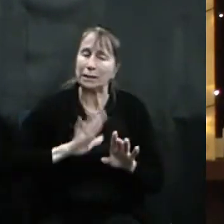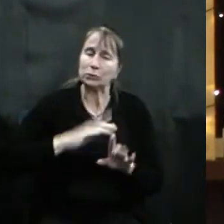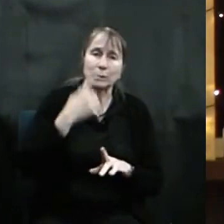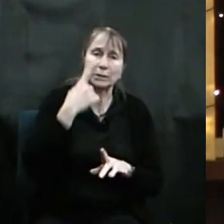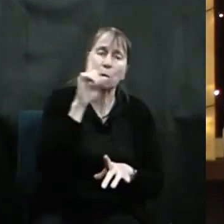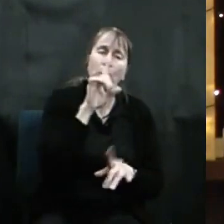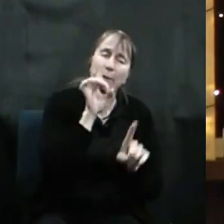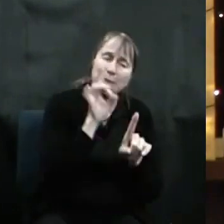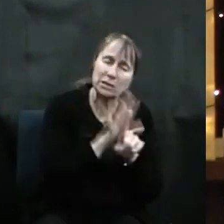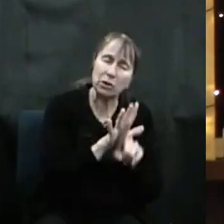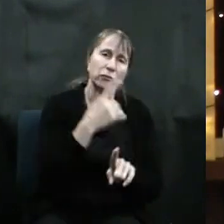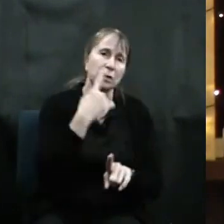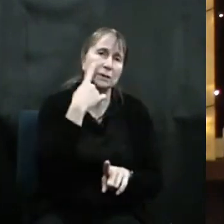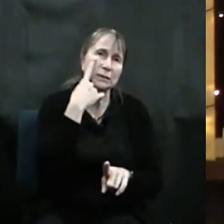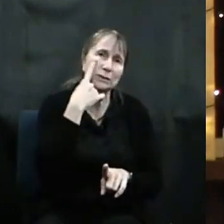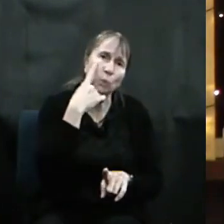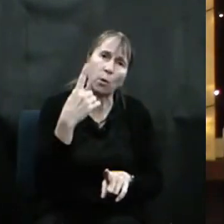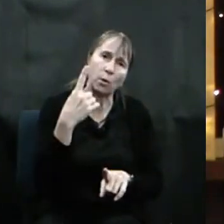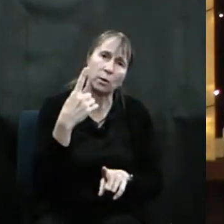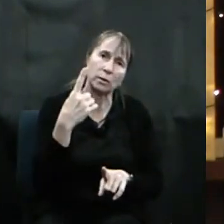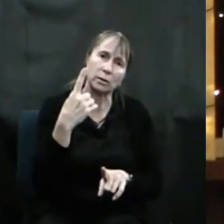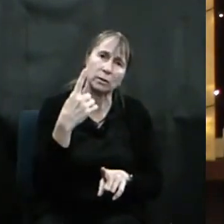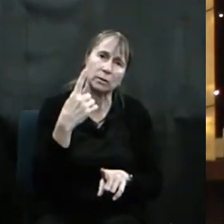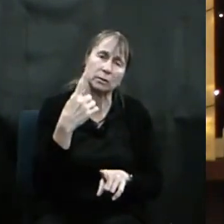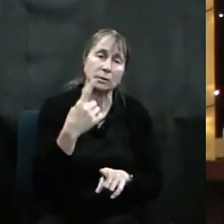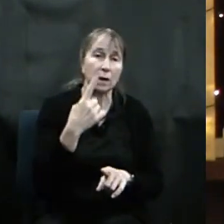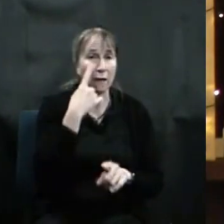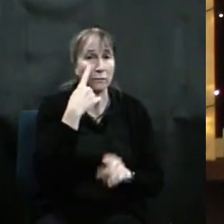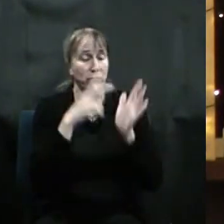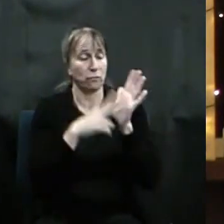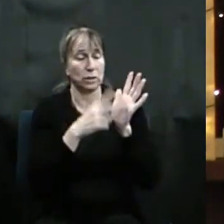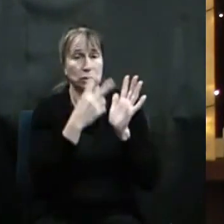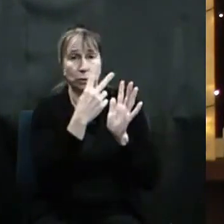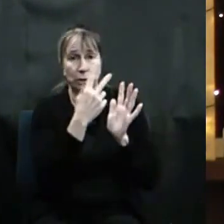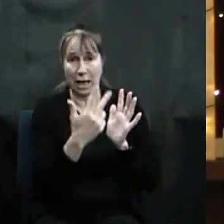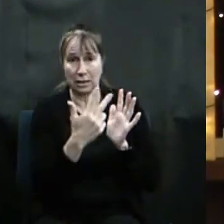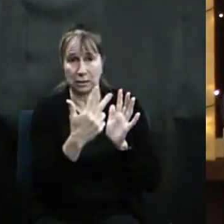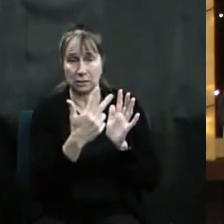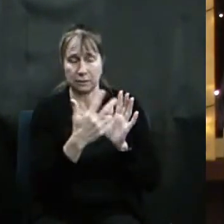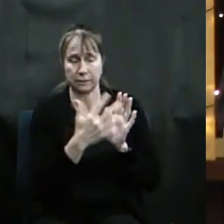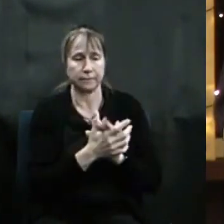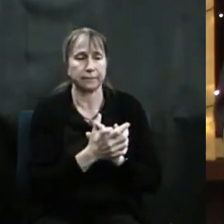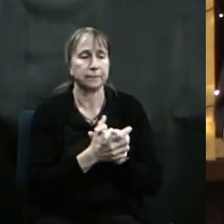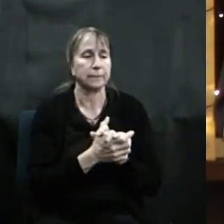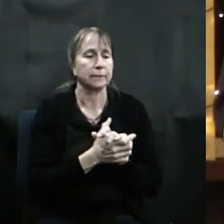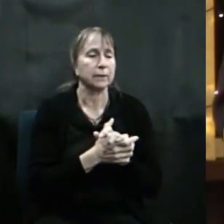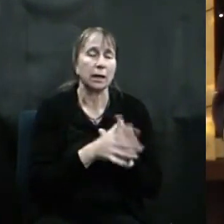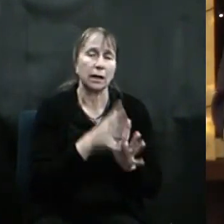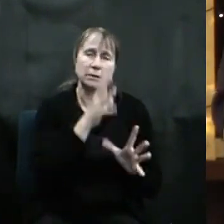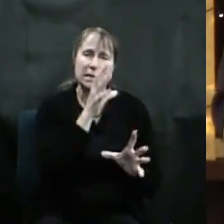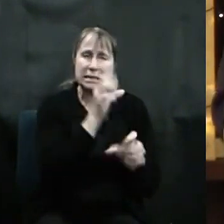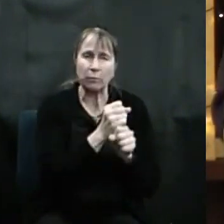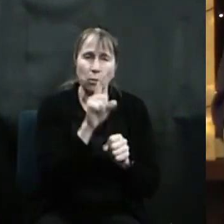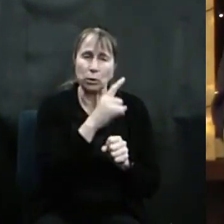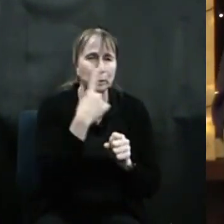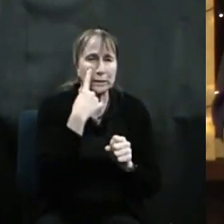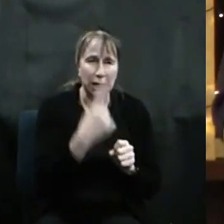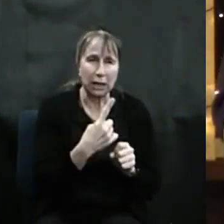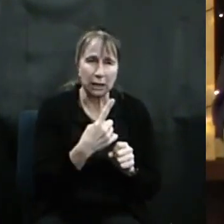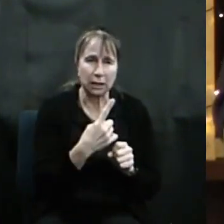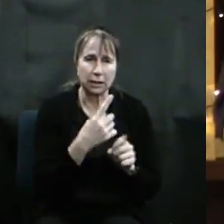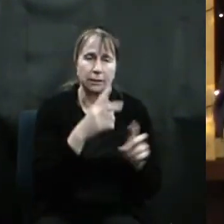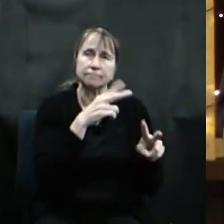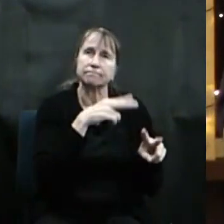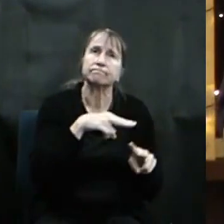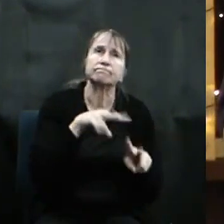himself says he saw. You'll see that in verse 28. He sums up what he sees. Such was the appearance